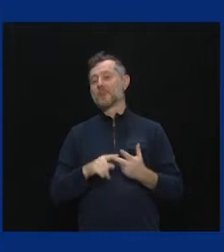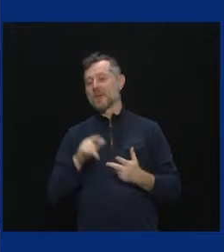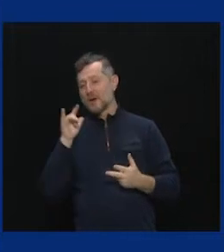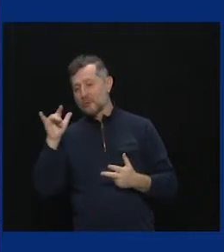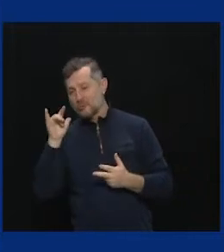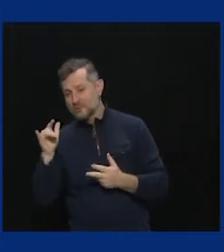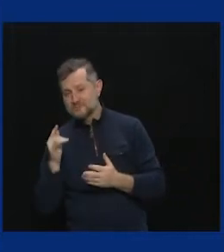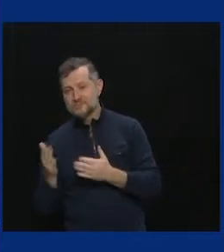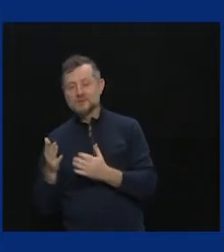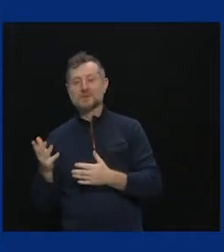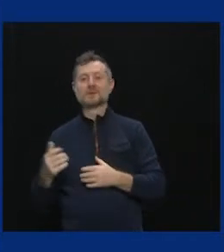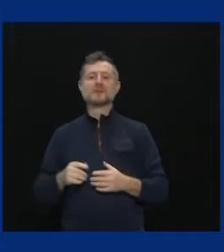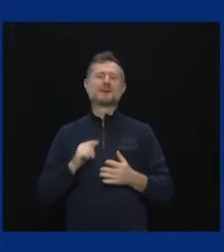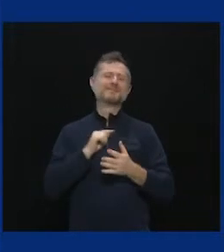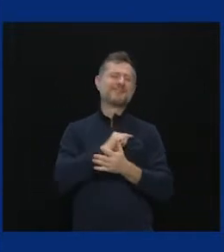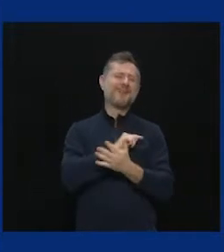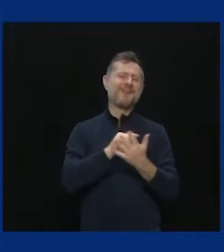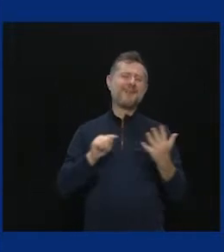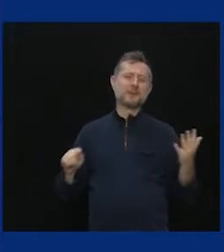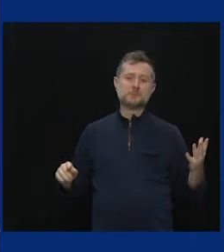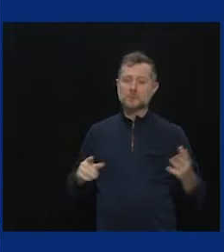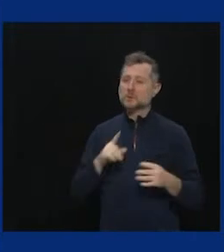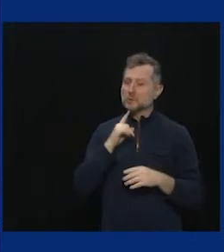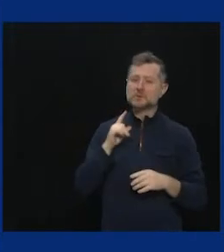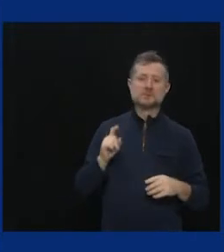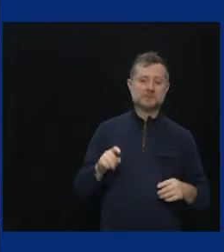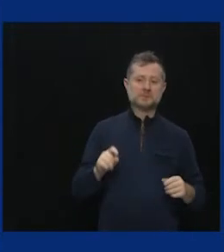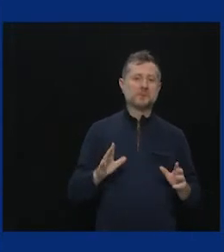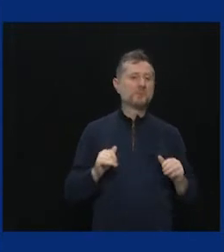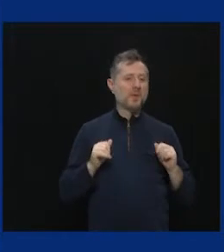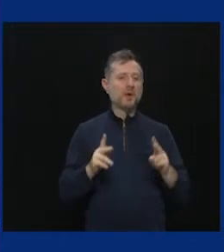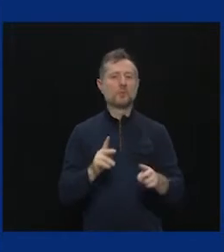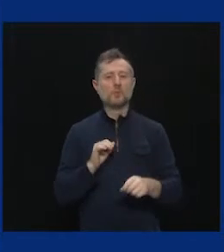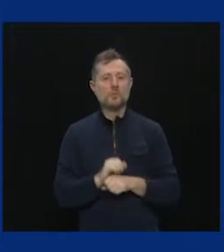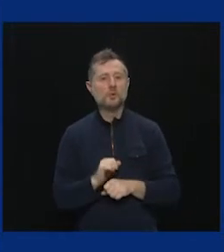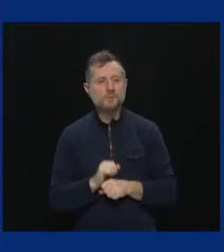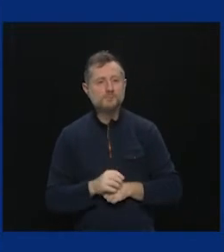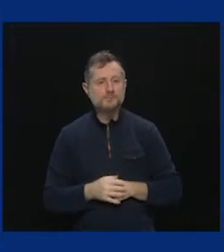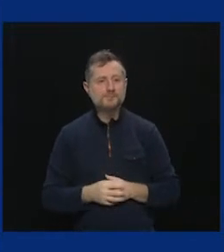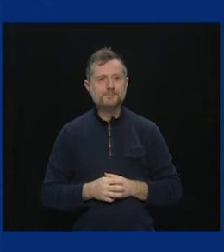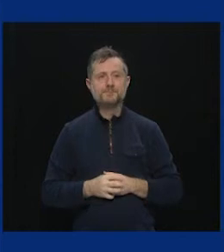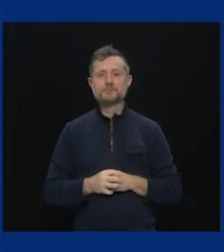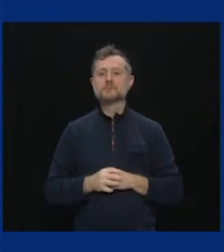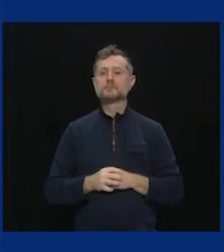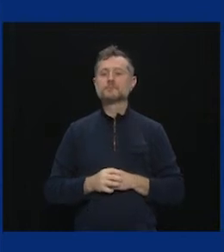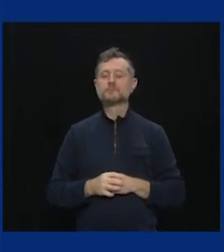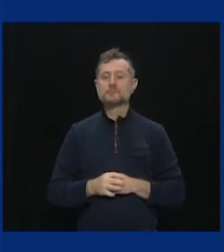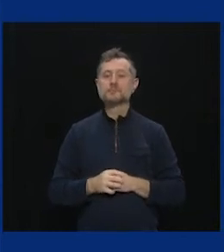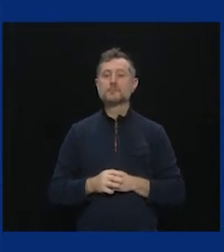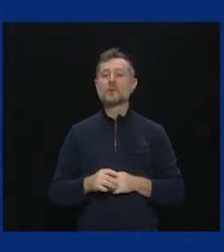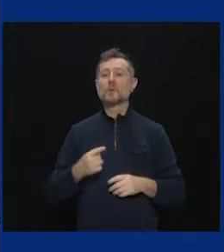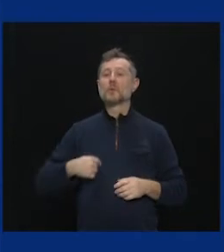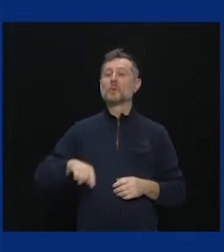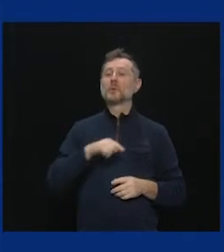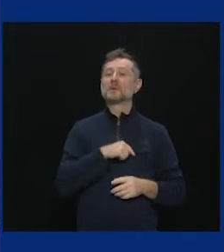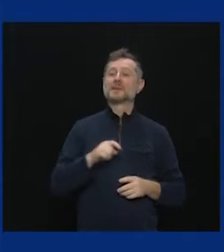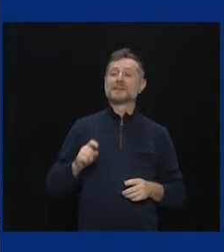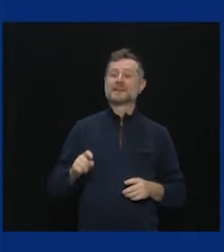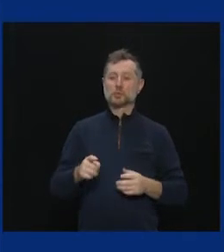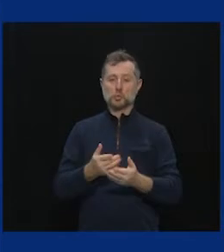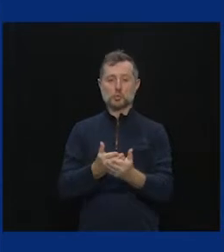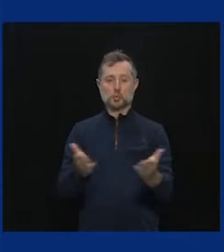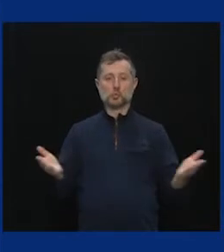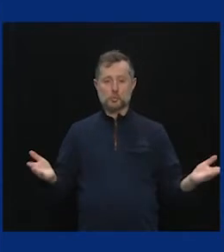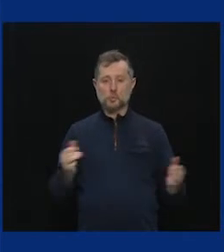working, they all need to back to work. And we need those working to